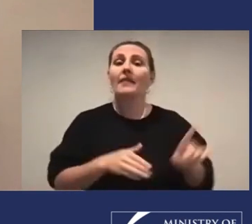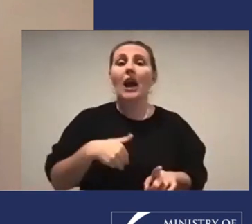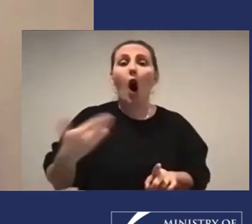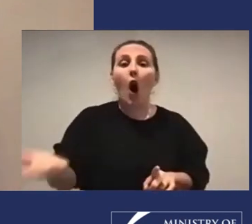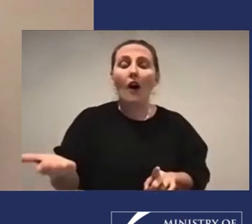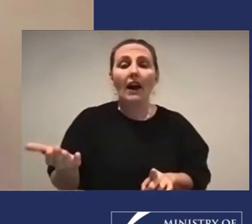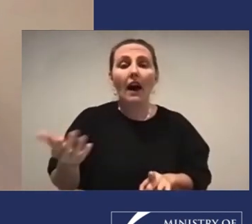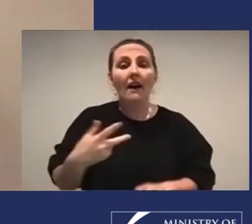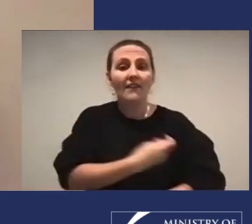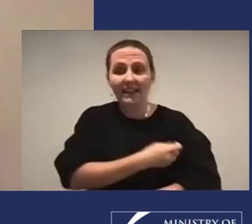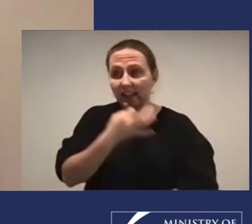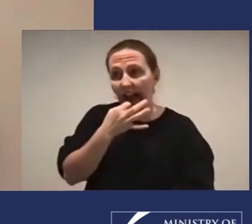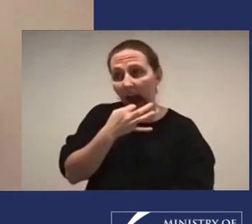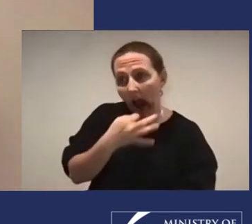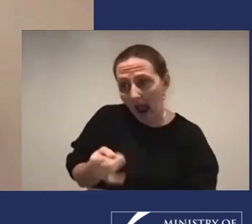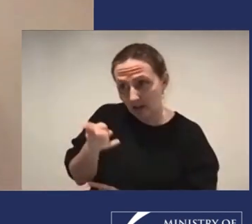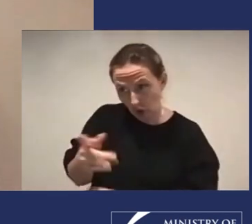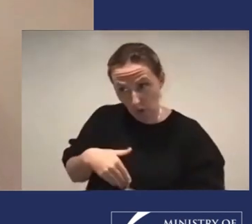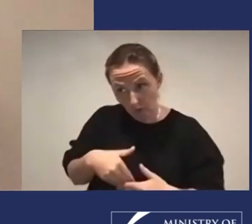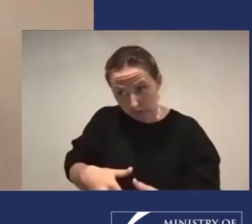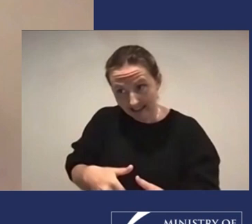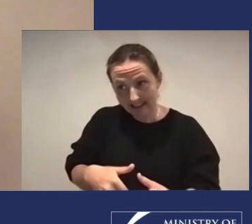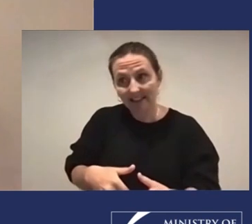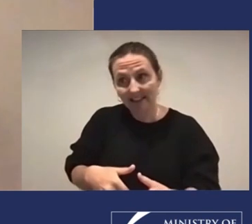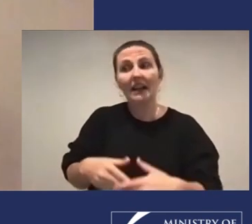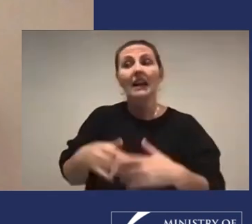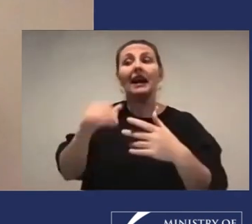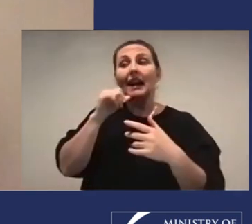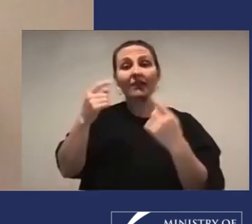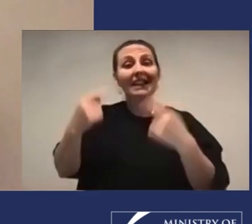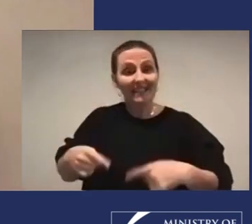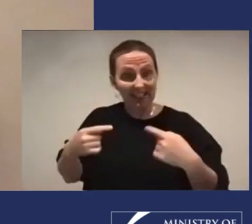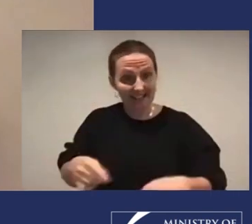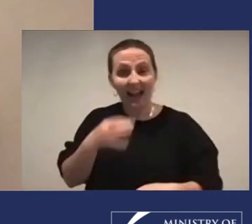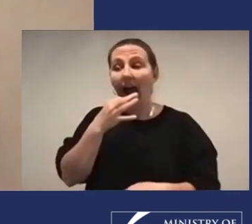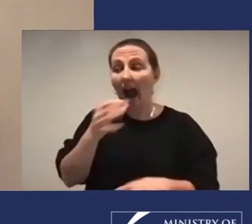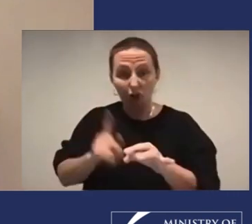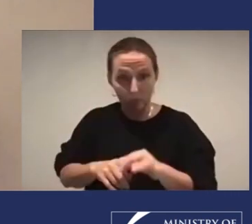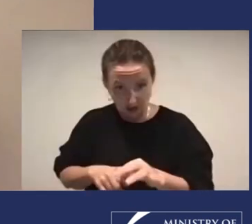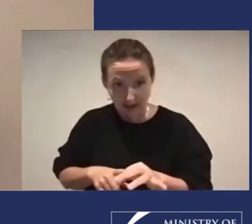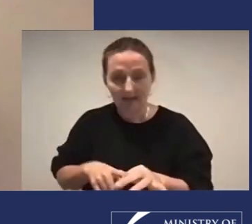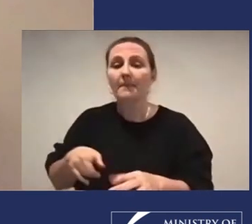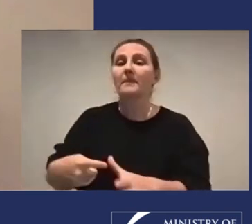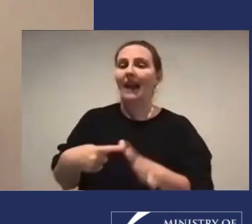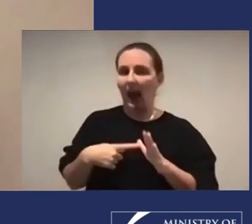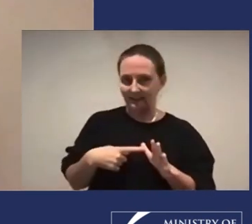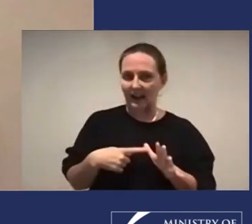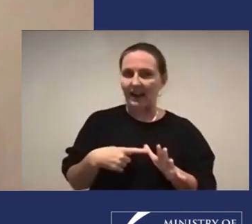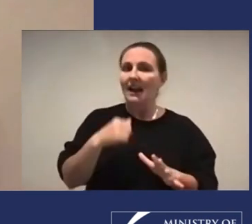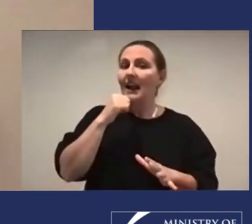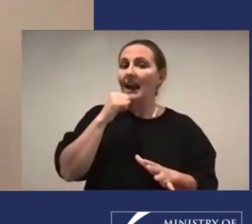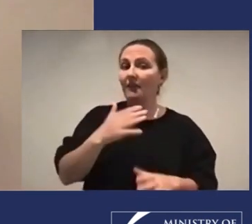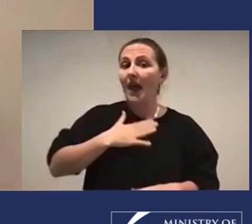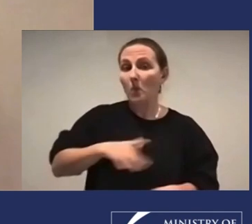they, with consent, obviously, they asked for permission to ask the question. They answered it, and people who wanted to were then followed up. So the